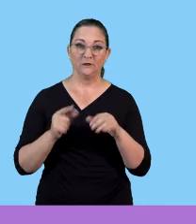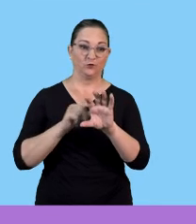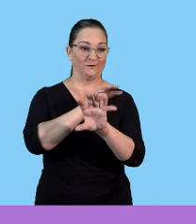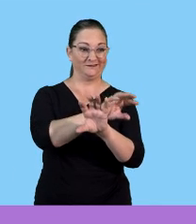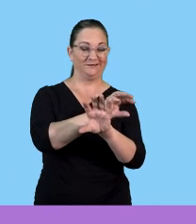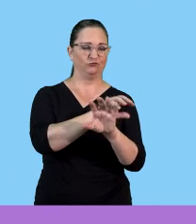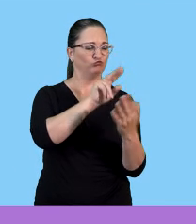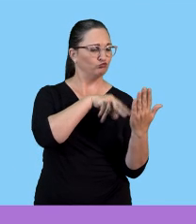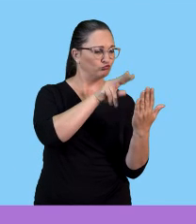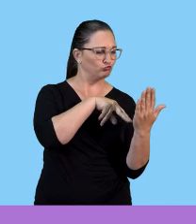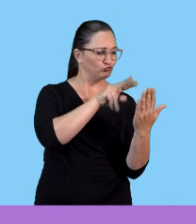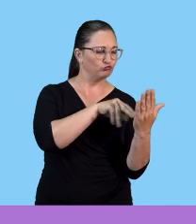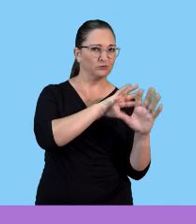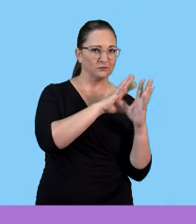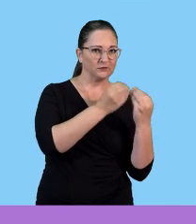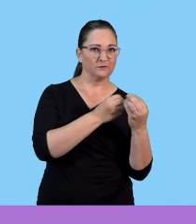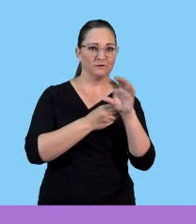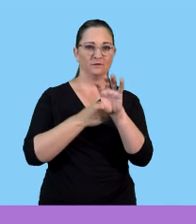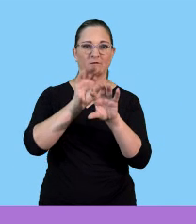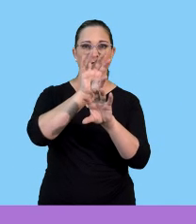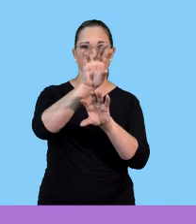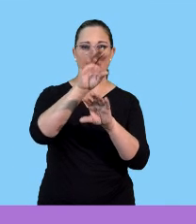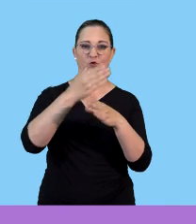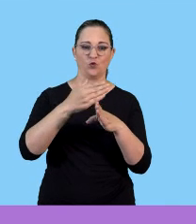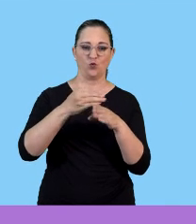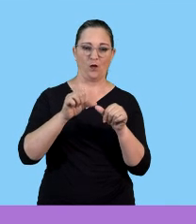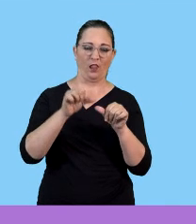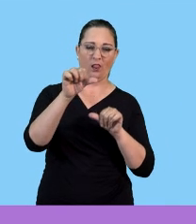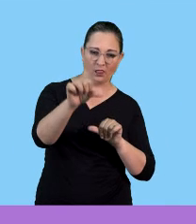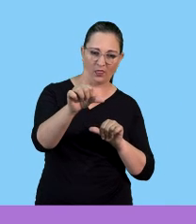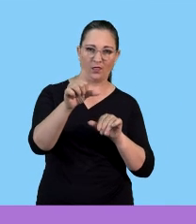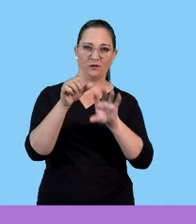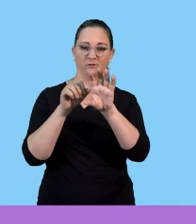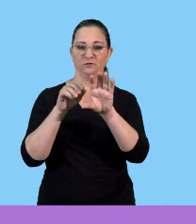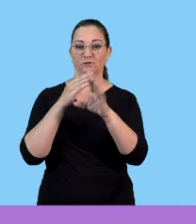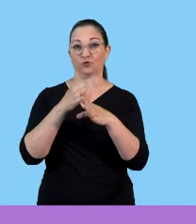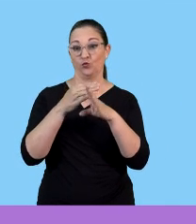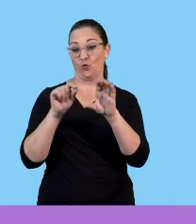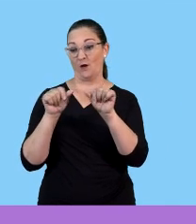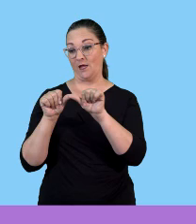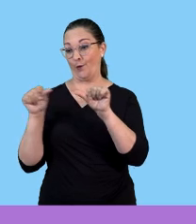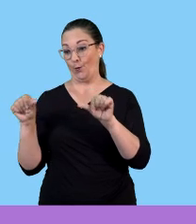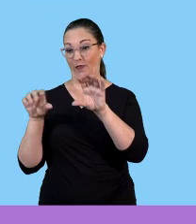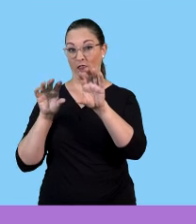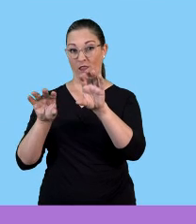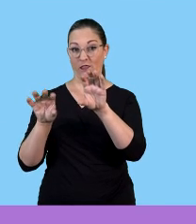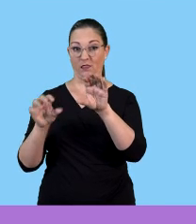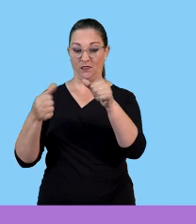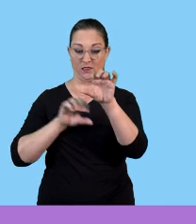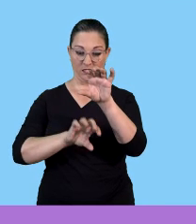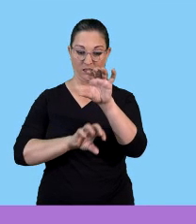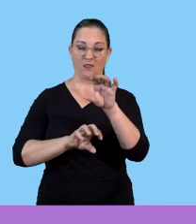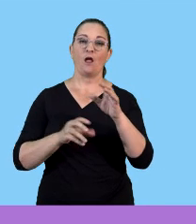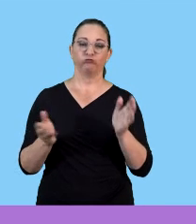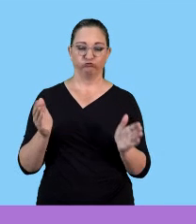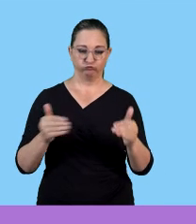assembly diagrams. We went on to working lengthwise across the length of an object, working widthwise,